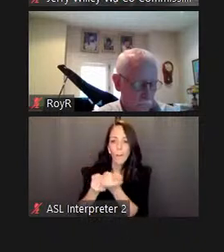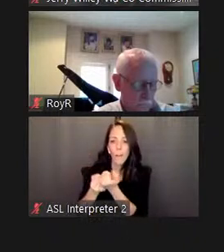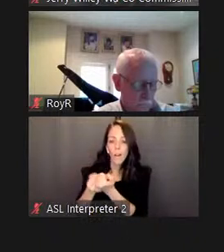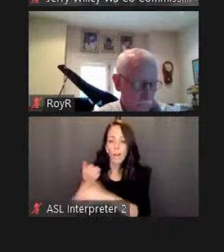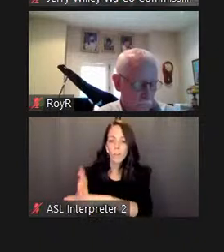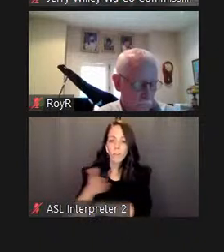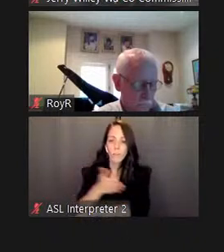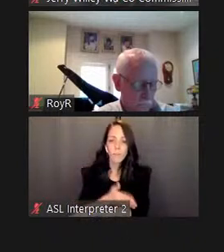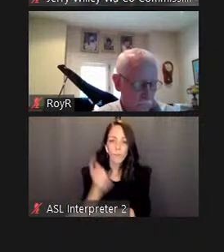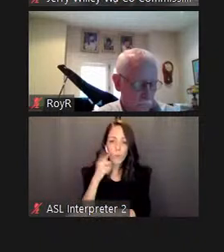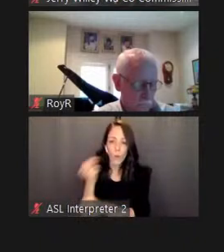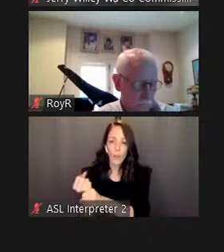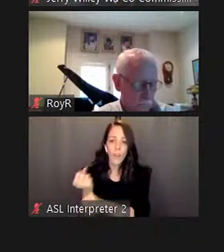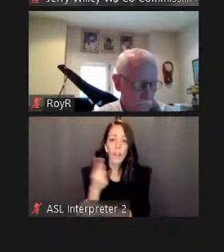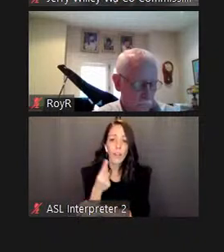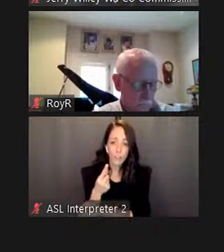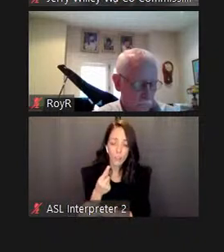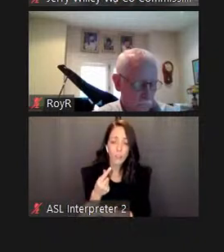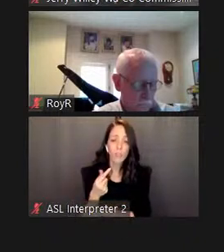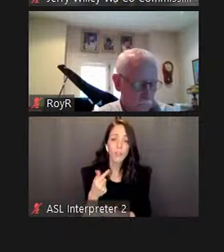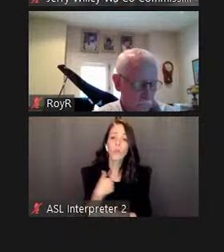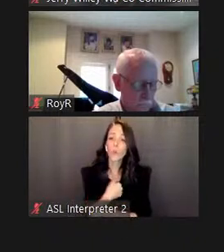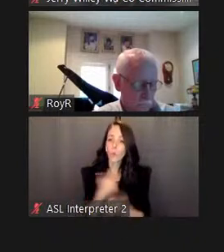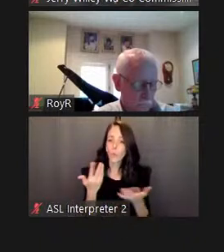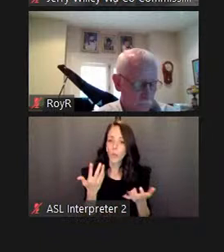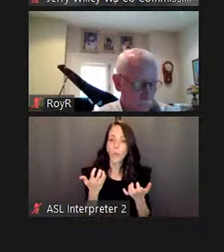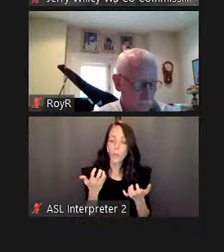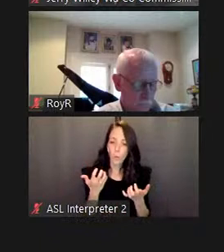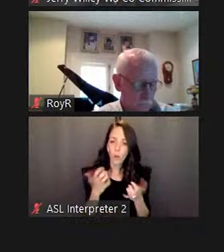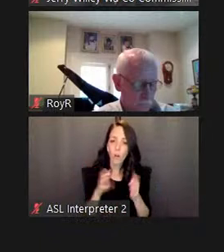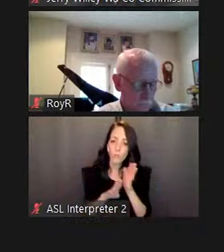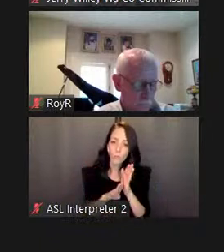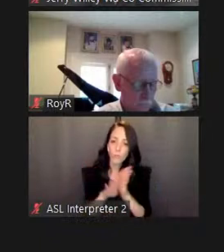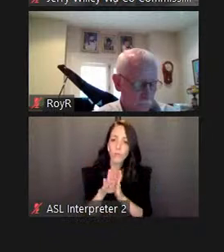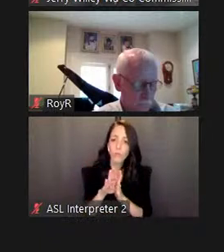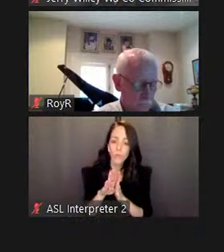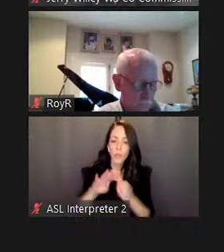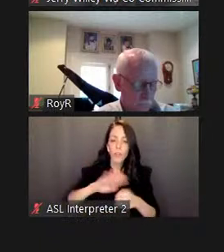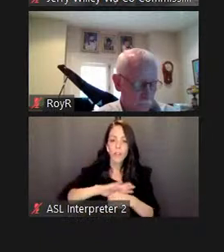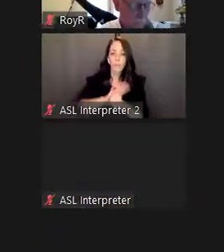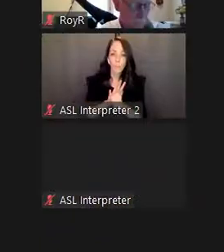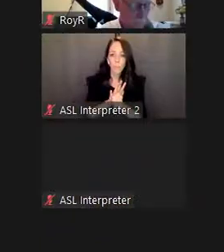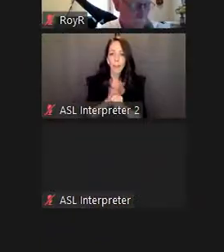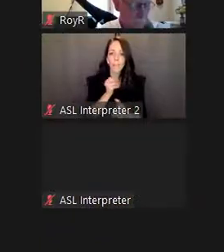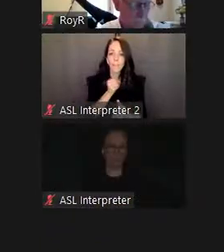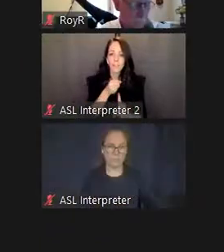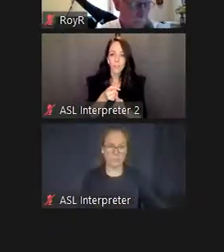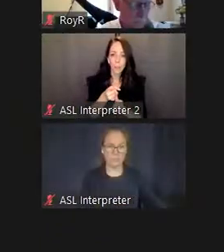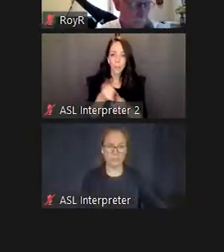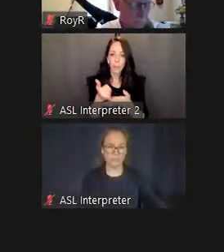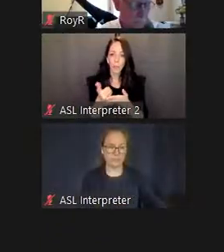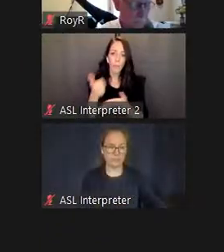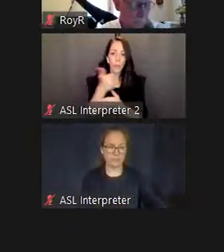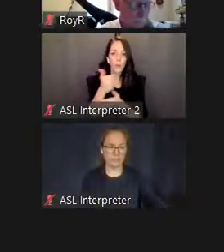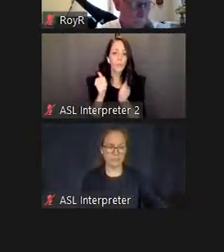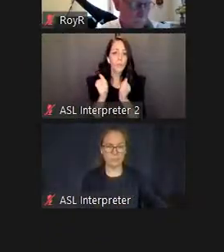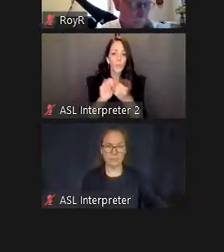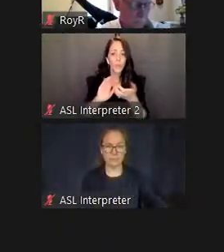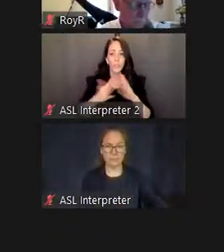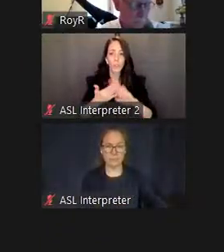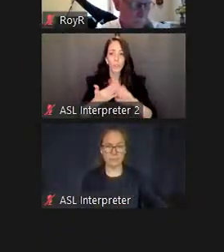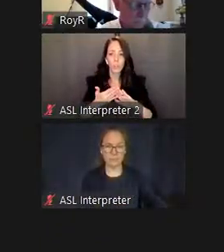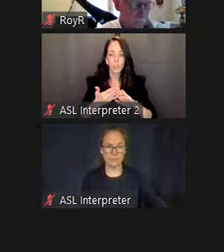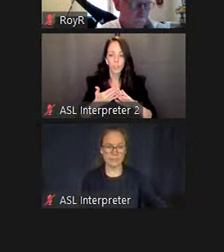is our intention to co-create pandemic recovery priorities with community. To do this, we plan to